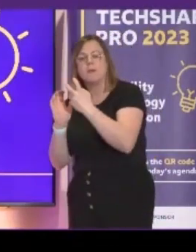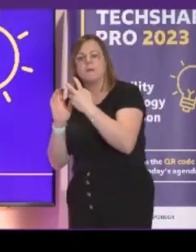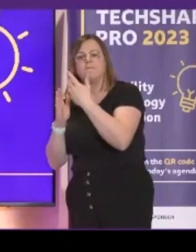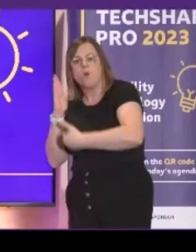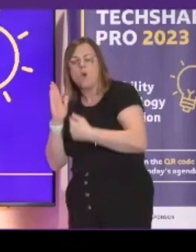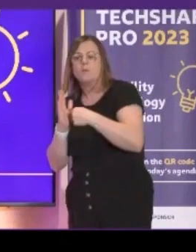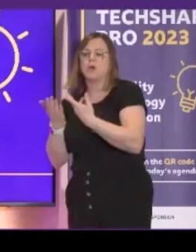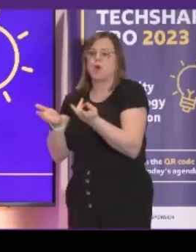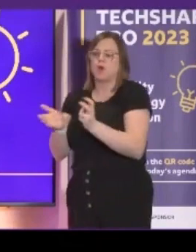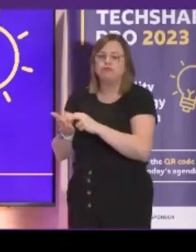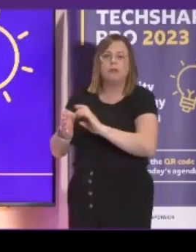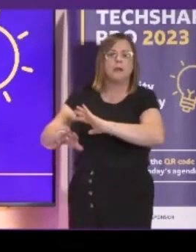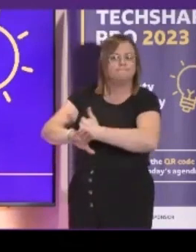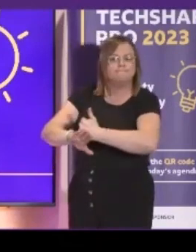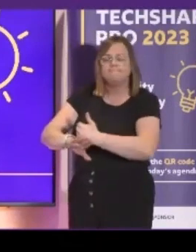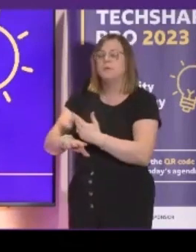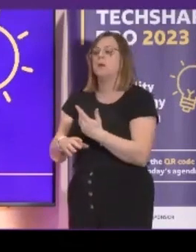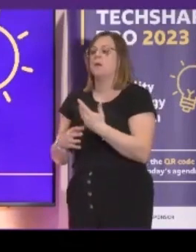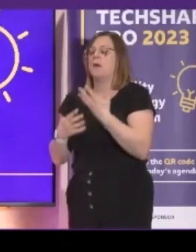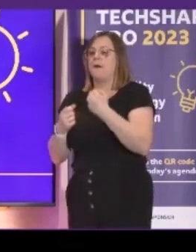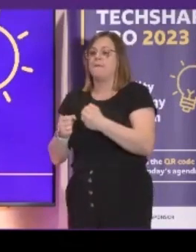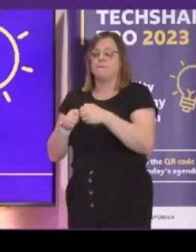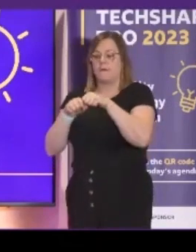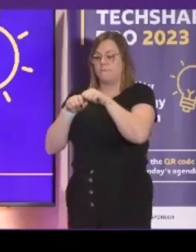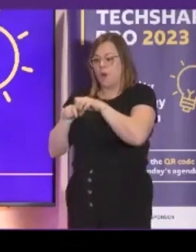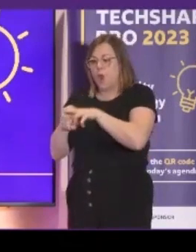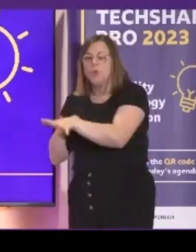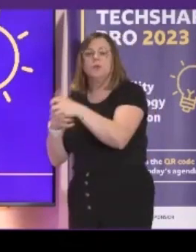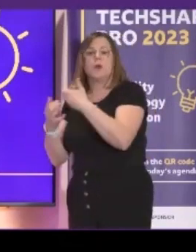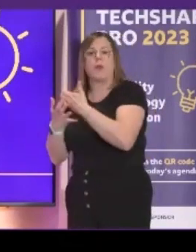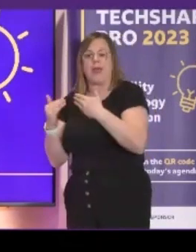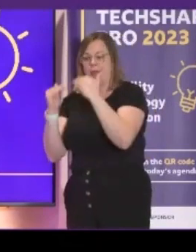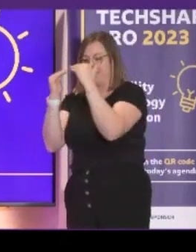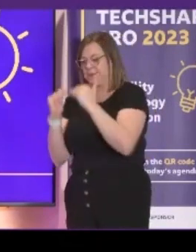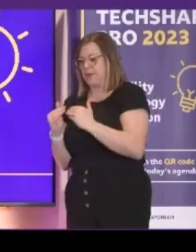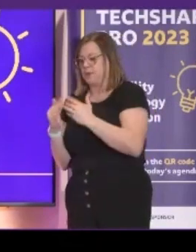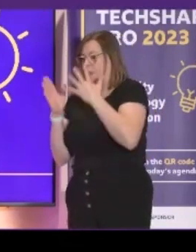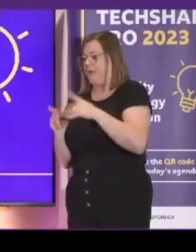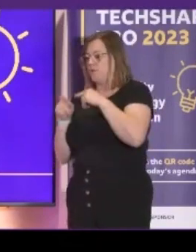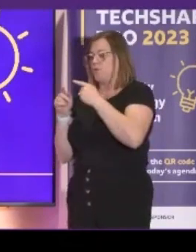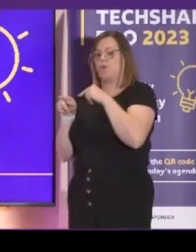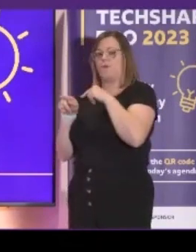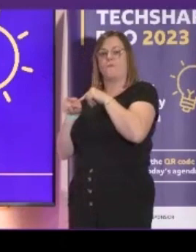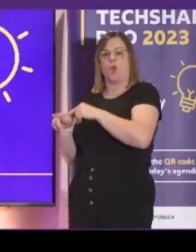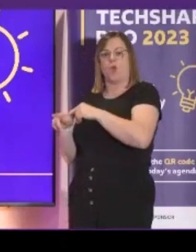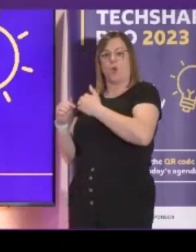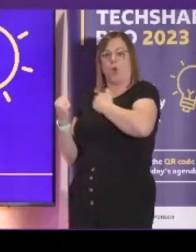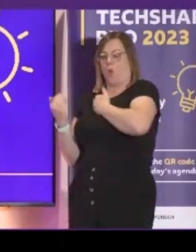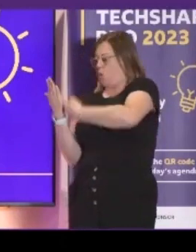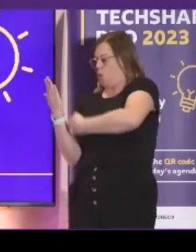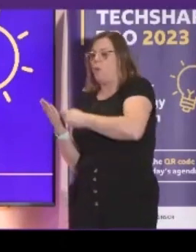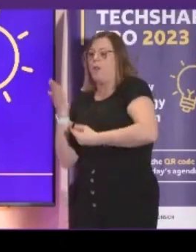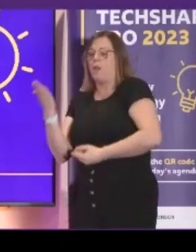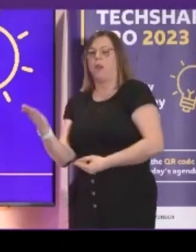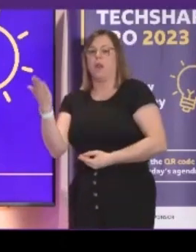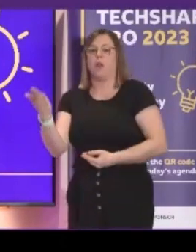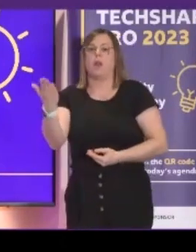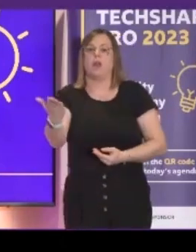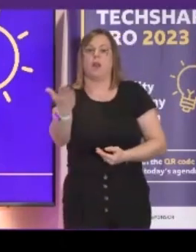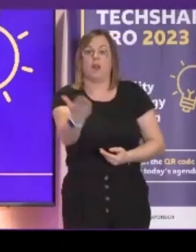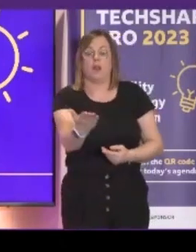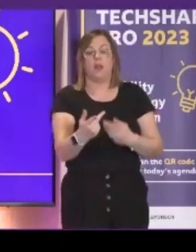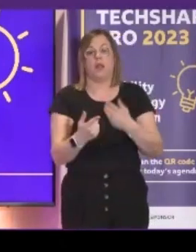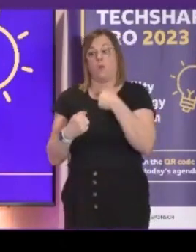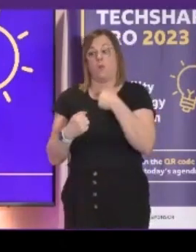contracts that we put in place. There's a flow down of any of the standards that we're working with from our clients, and we proactively look